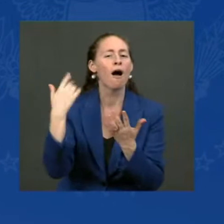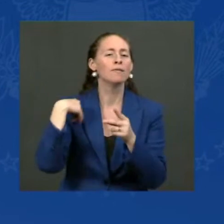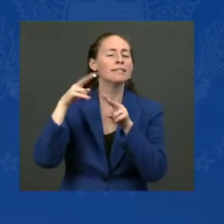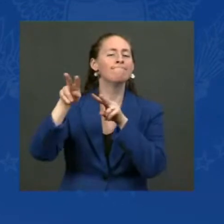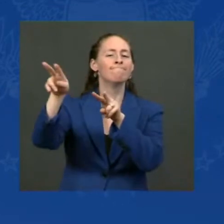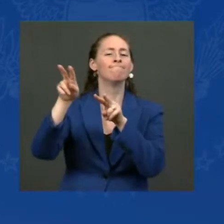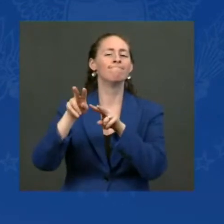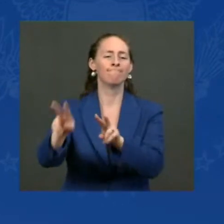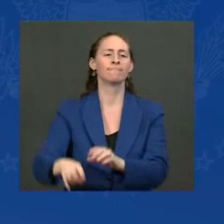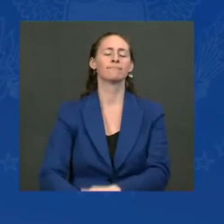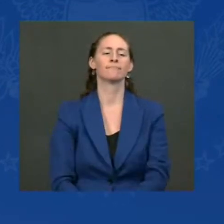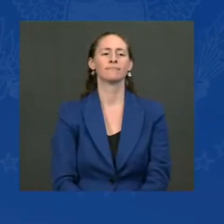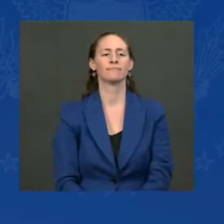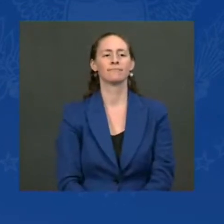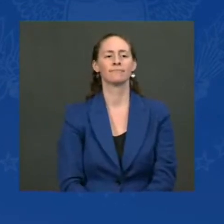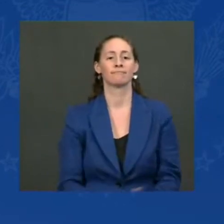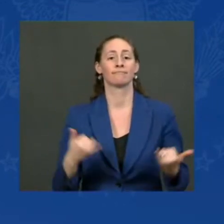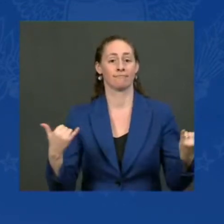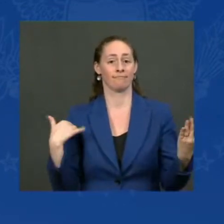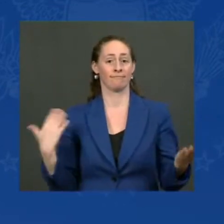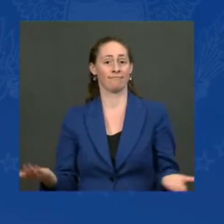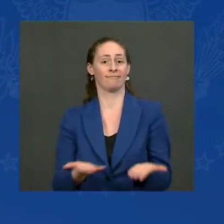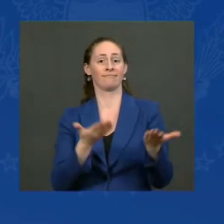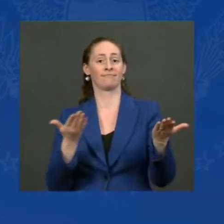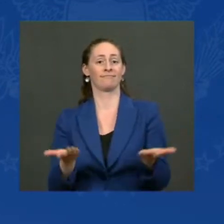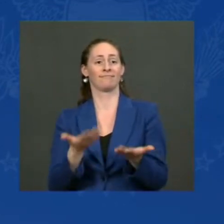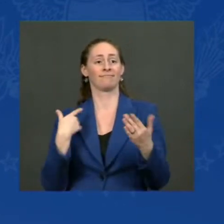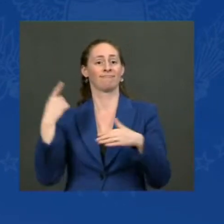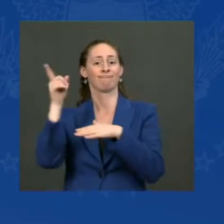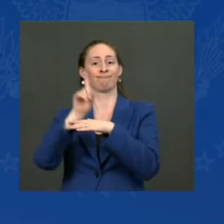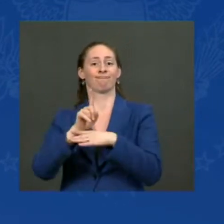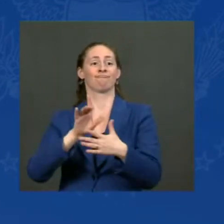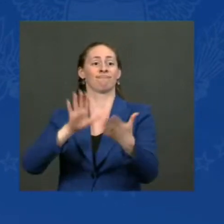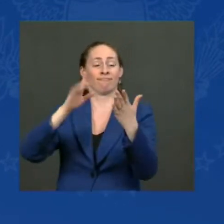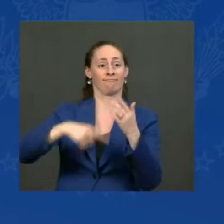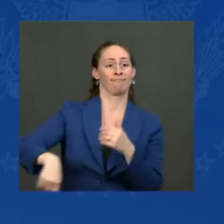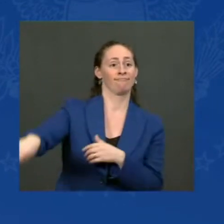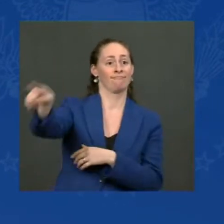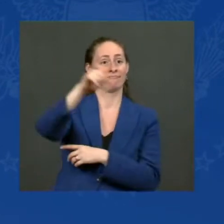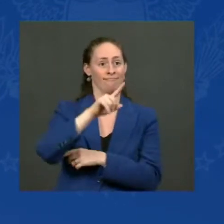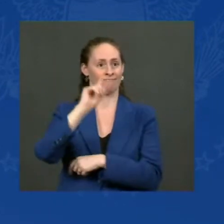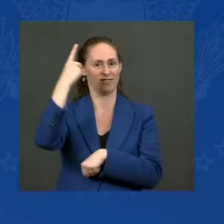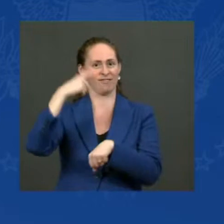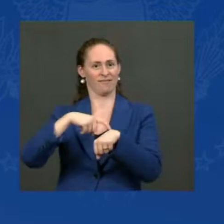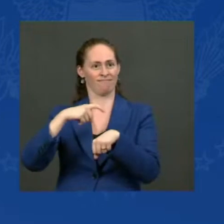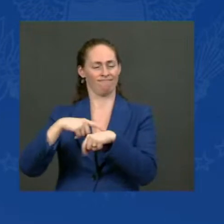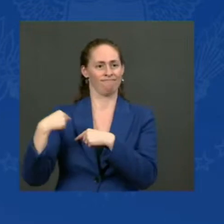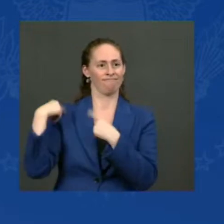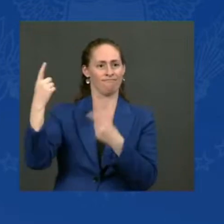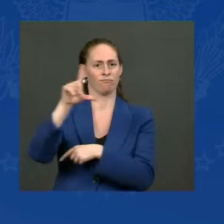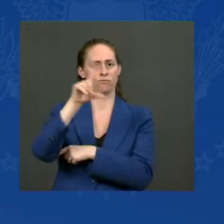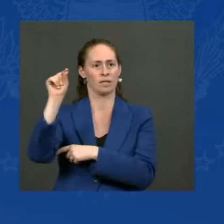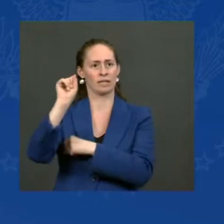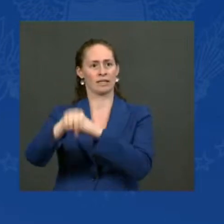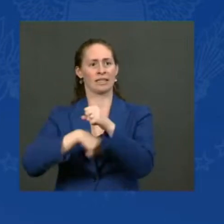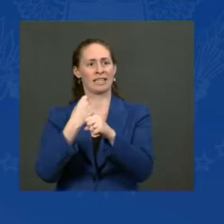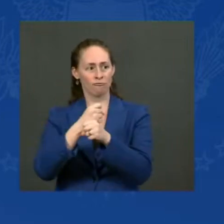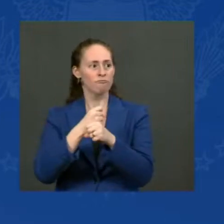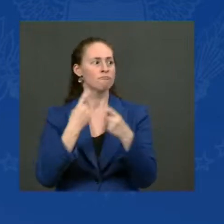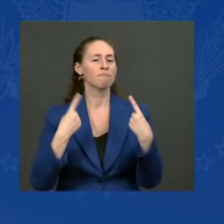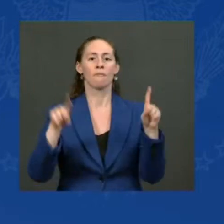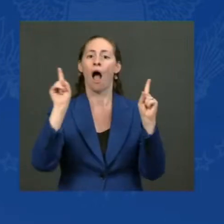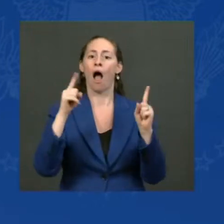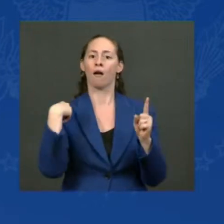I stand here today for the first time in 20 years with the United States not at war. We've turned the